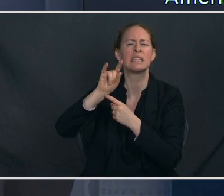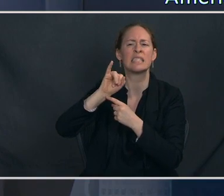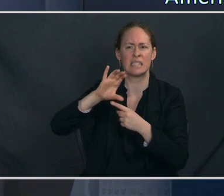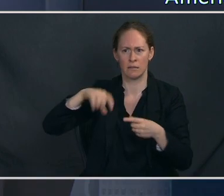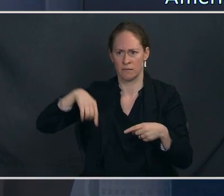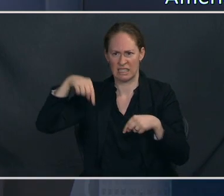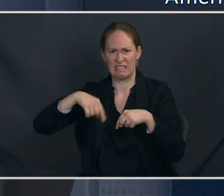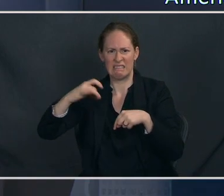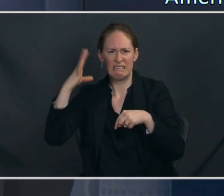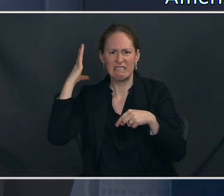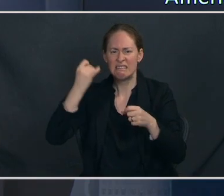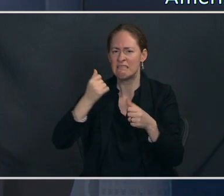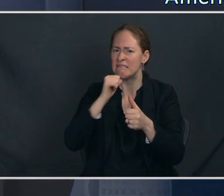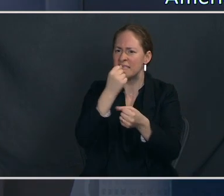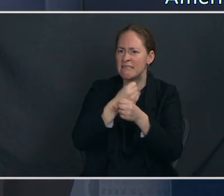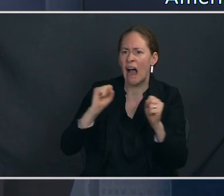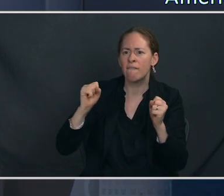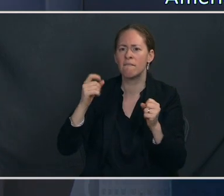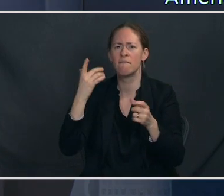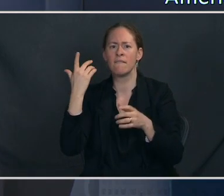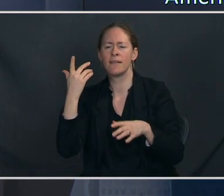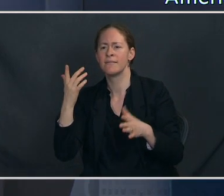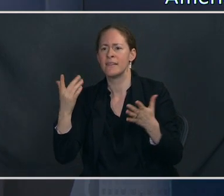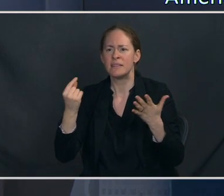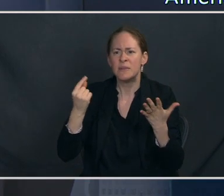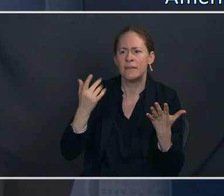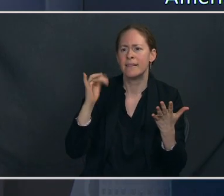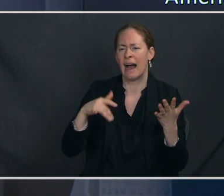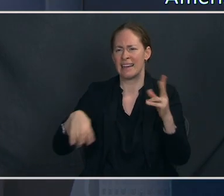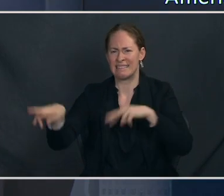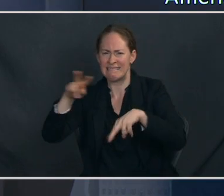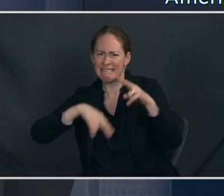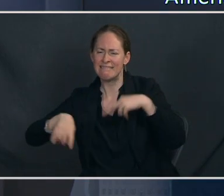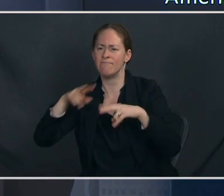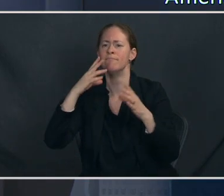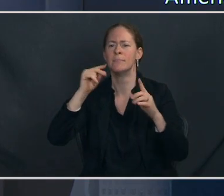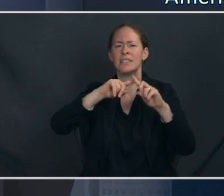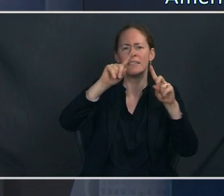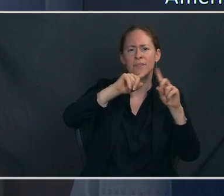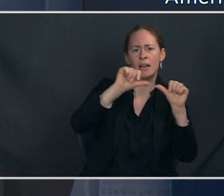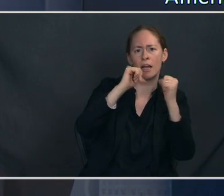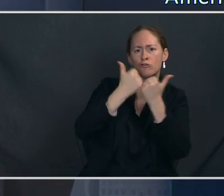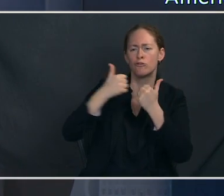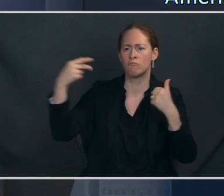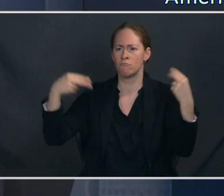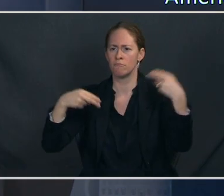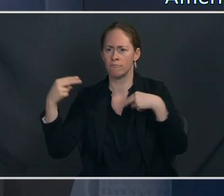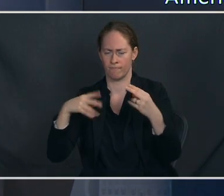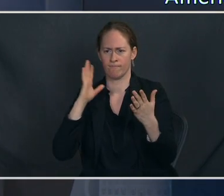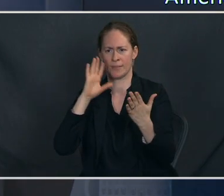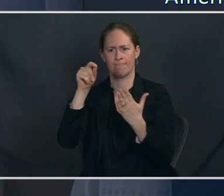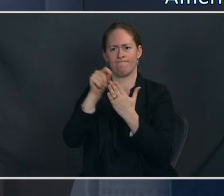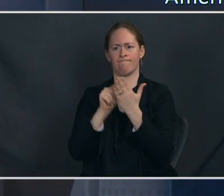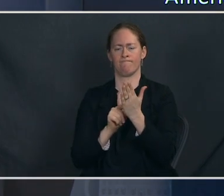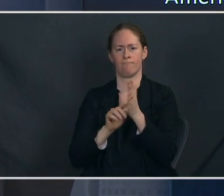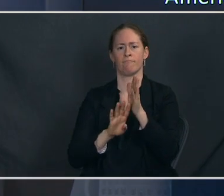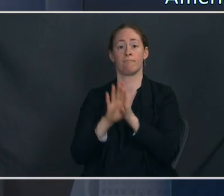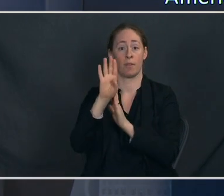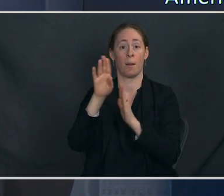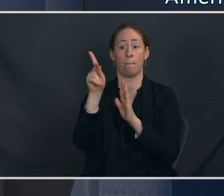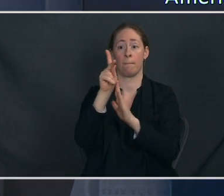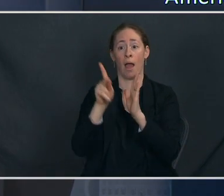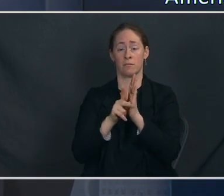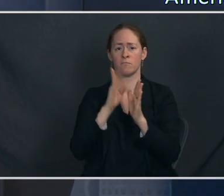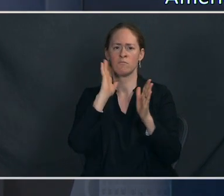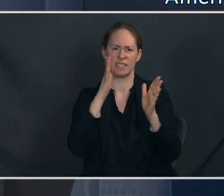White House and within the interagency coordinating efforts to craft and implement policies that will address this. So we're taking it